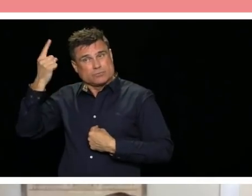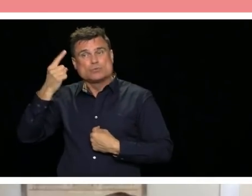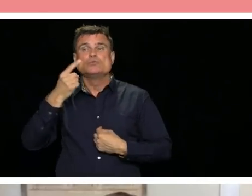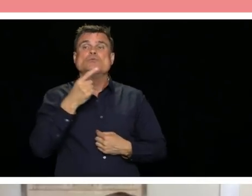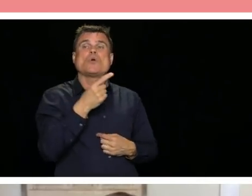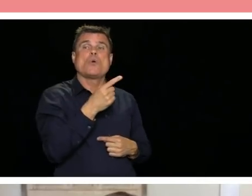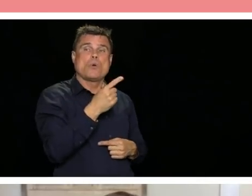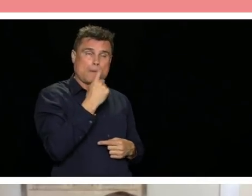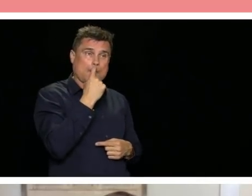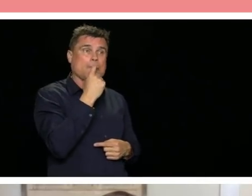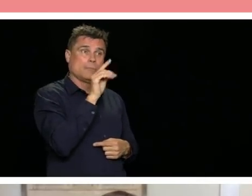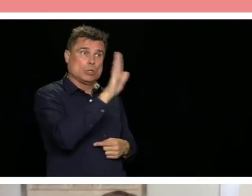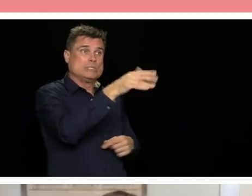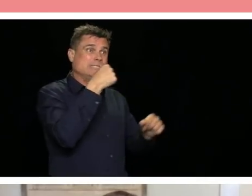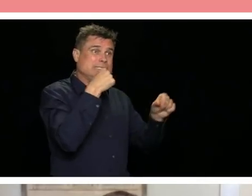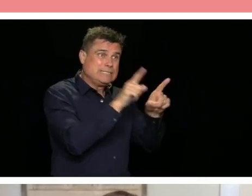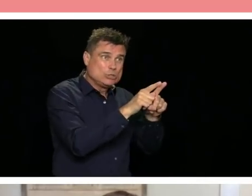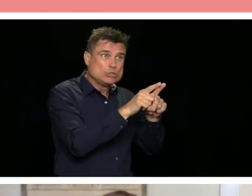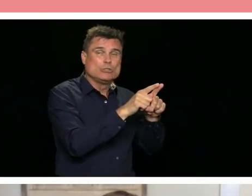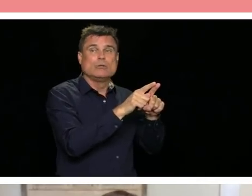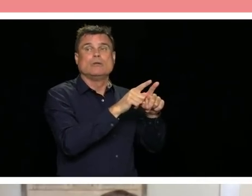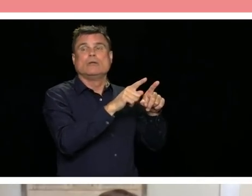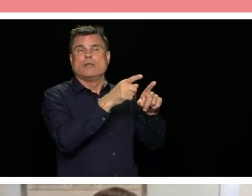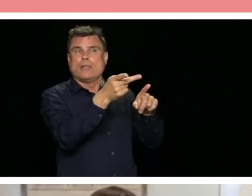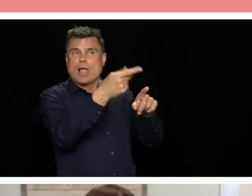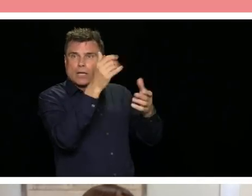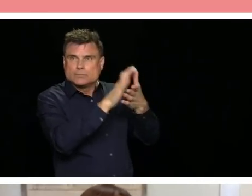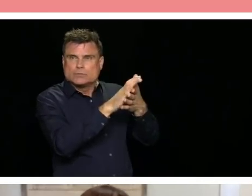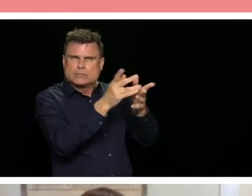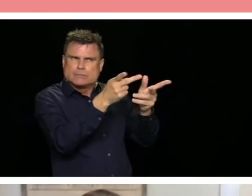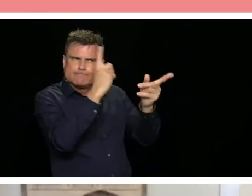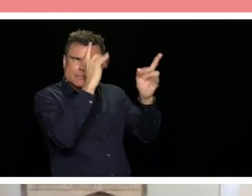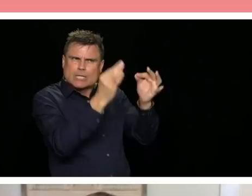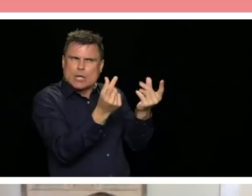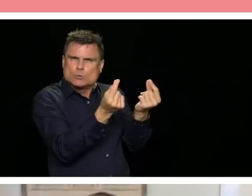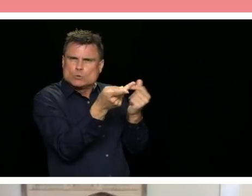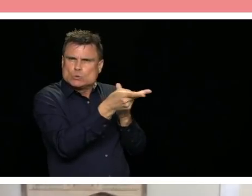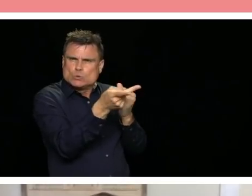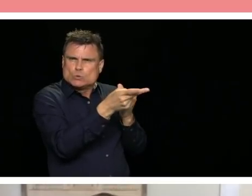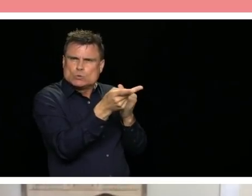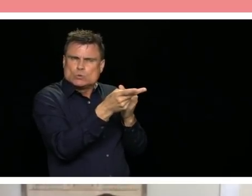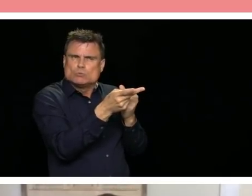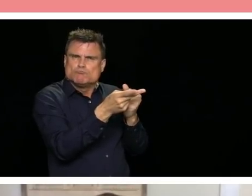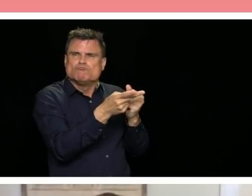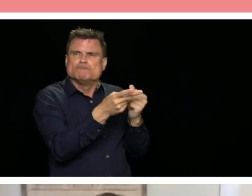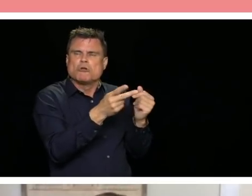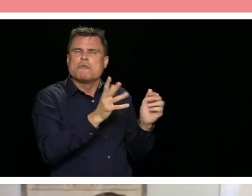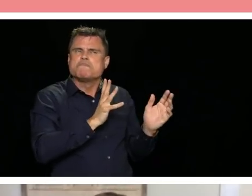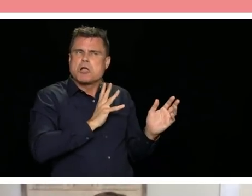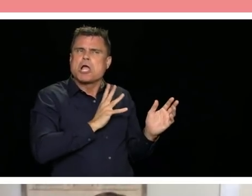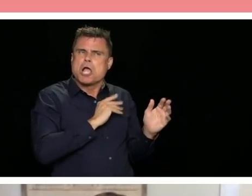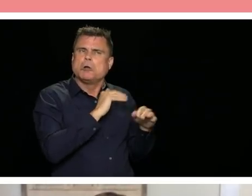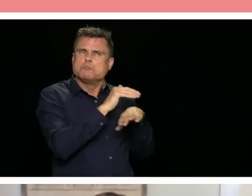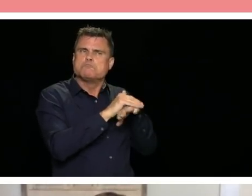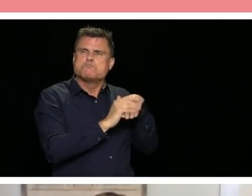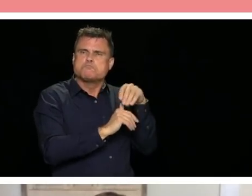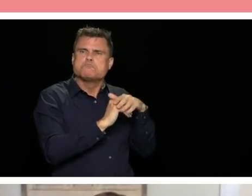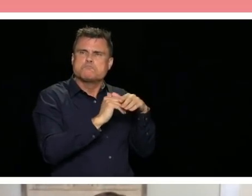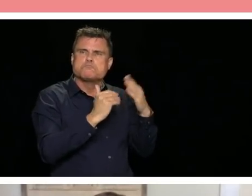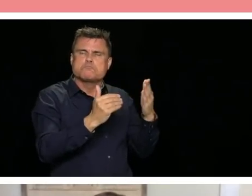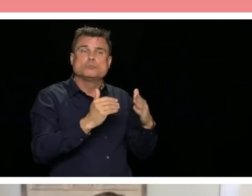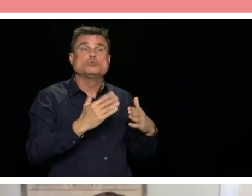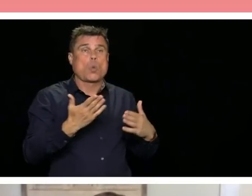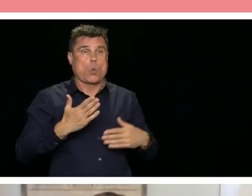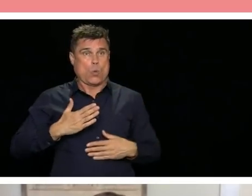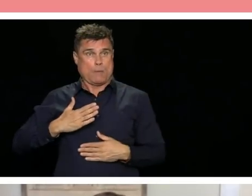nephew into their bubble. And I think that that's going to work very well. And yes, he's going to be going back to school next week,